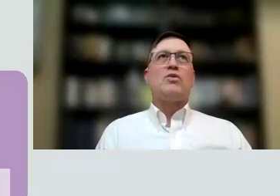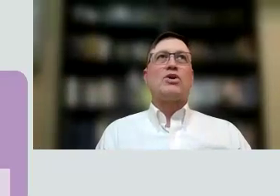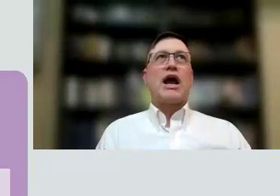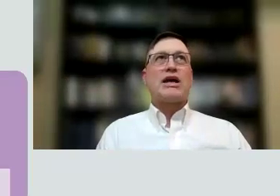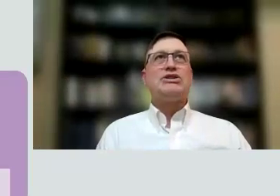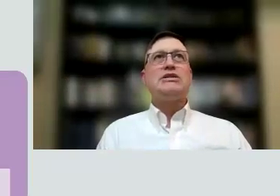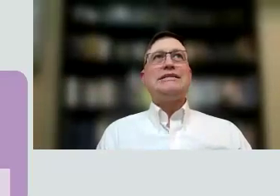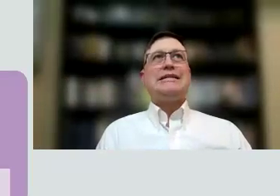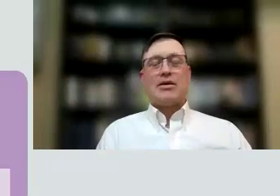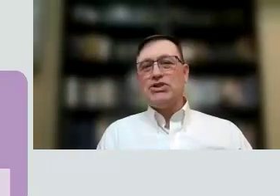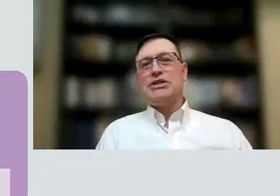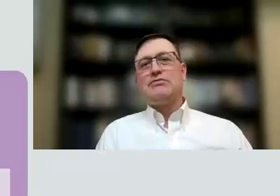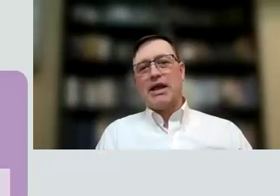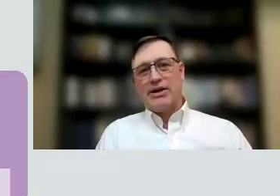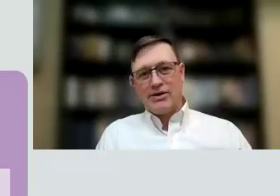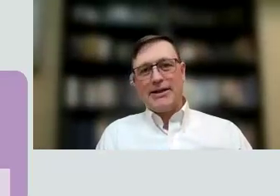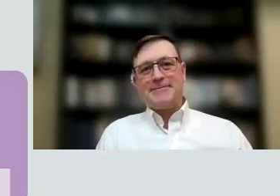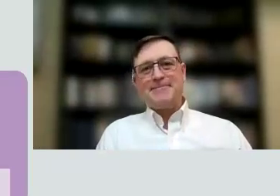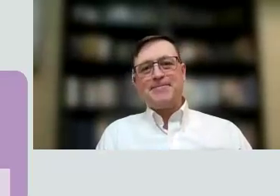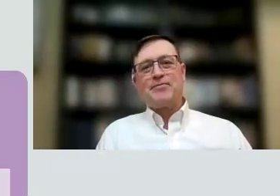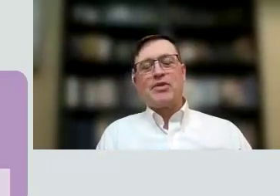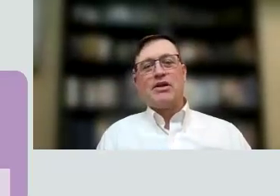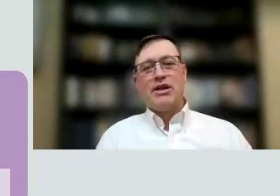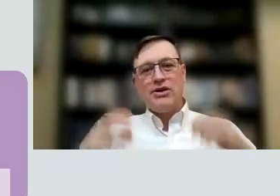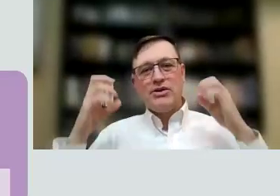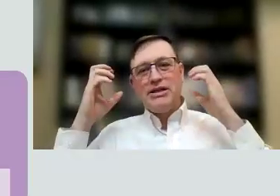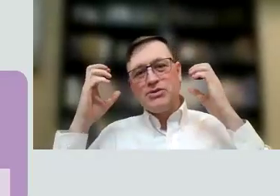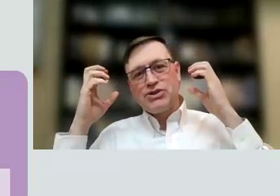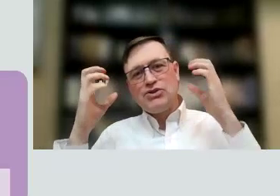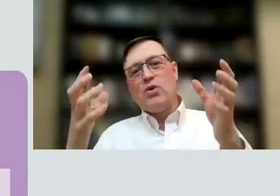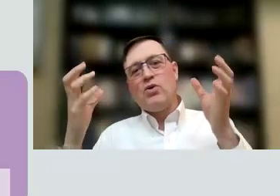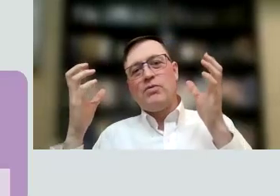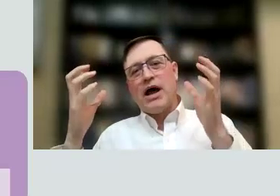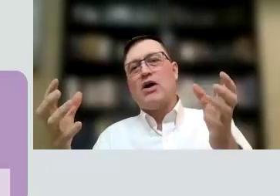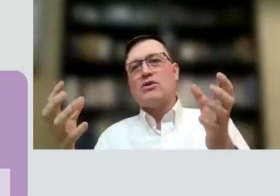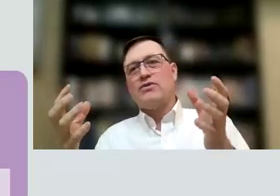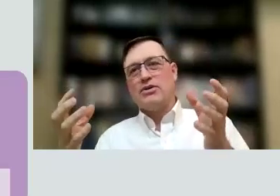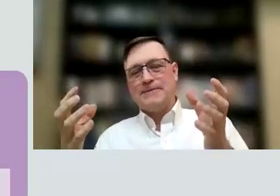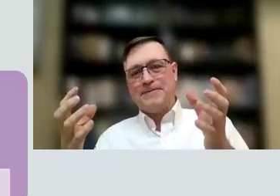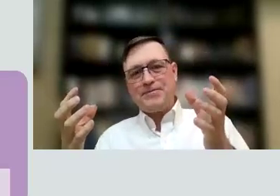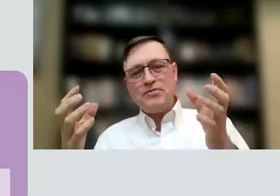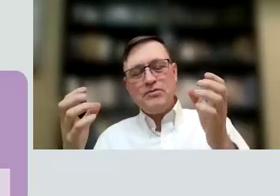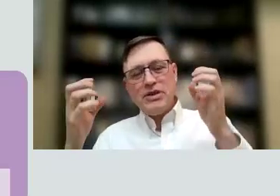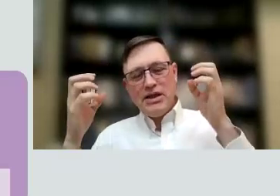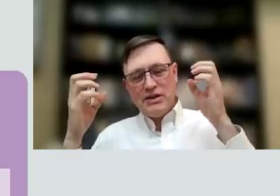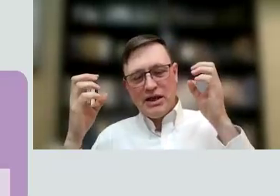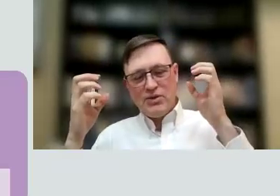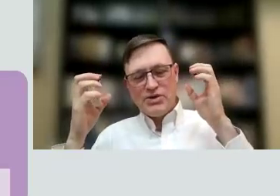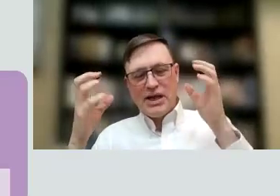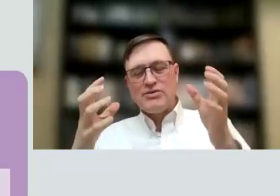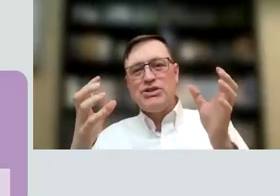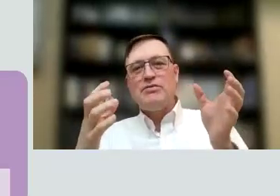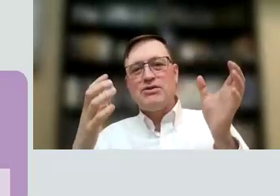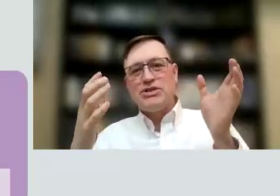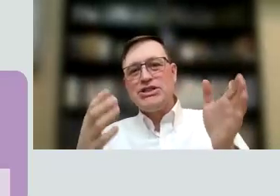Hearing aids were actually damaging my hearing. The hearing aids were so powerful that